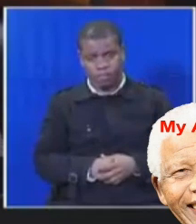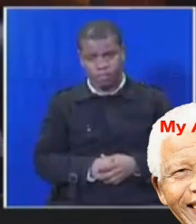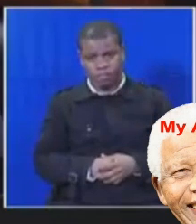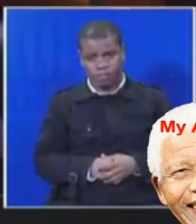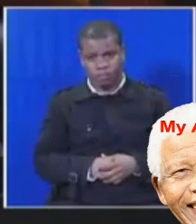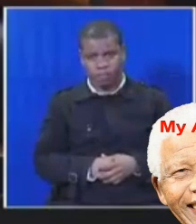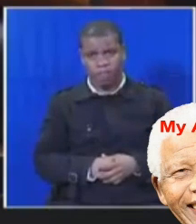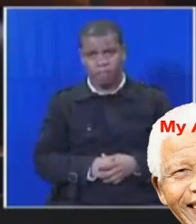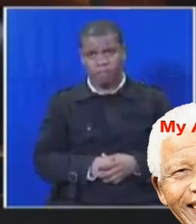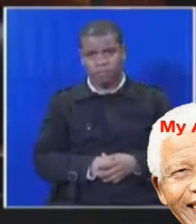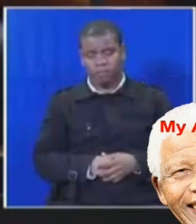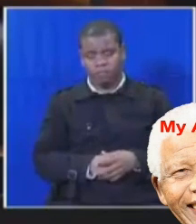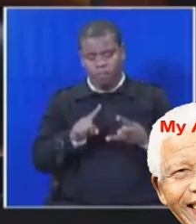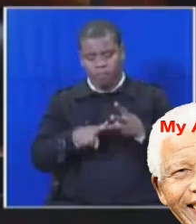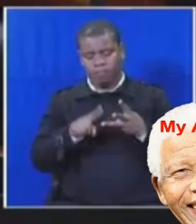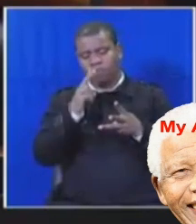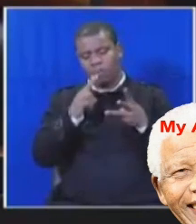honorable member, honorable Shlengwa.